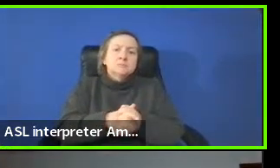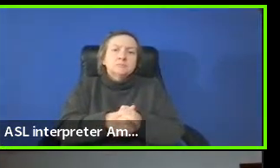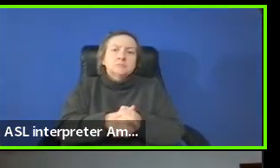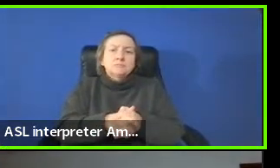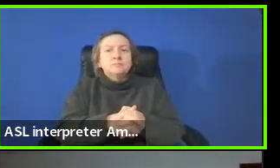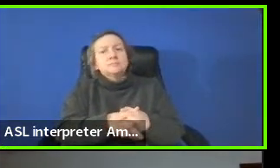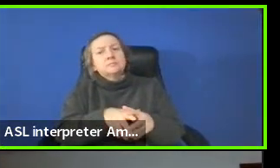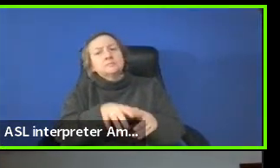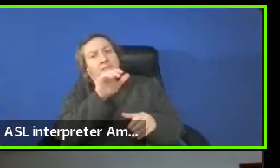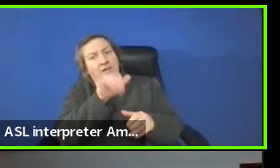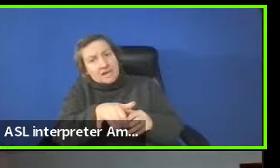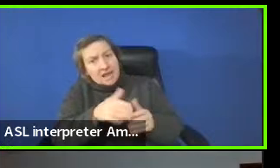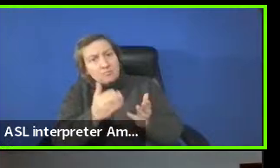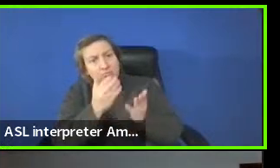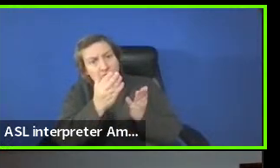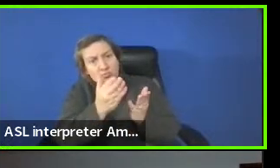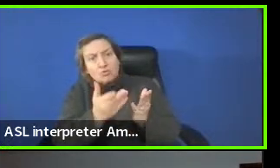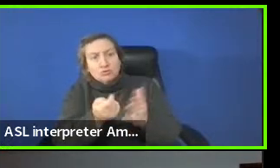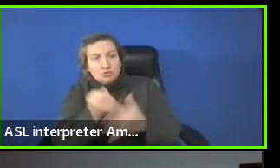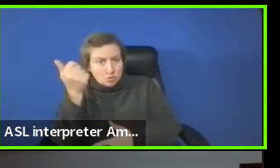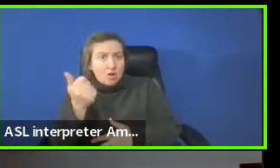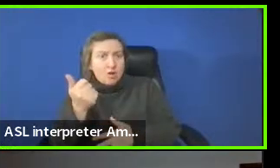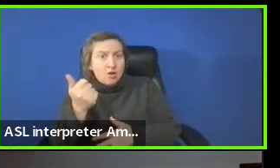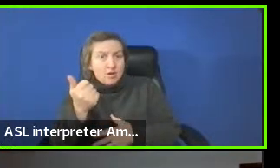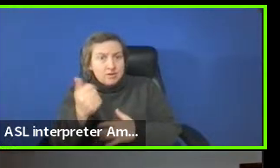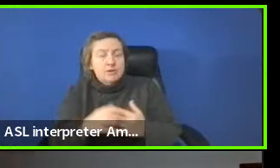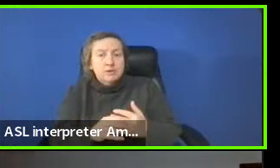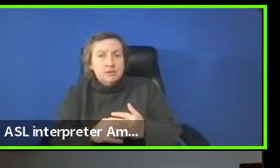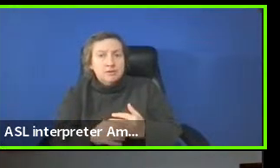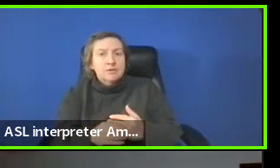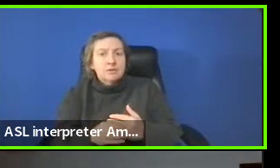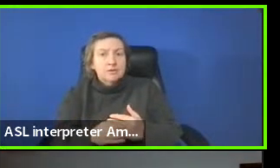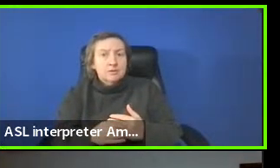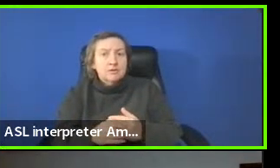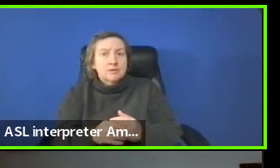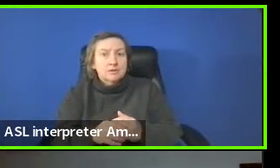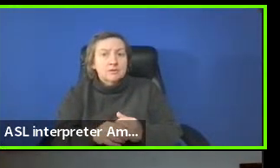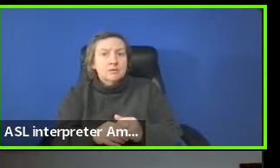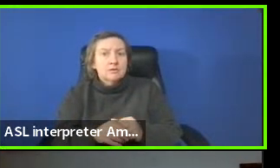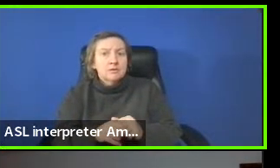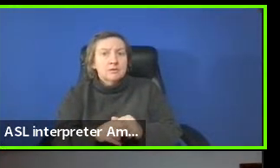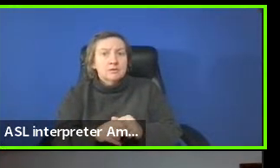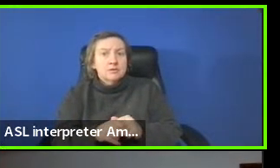That is proposed to be gone, and it would, I